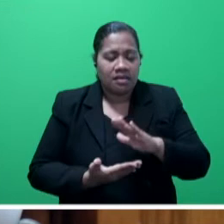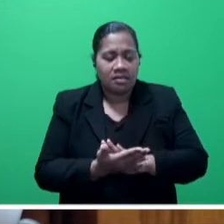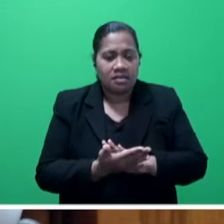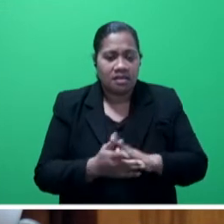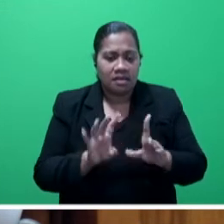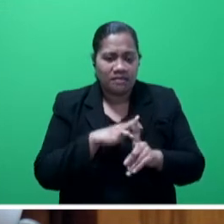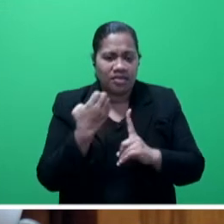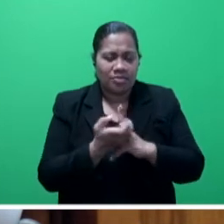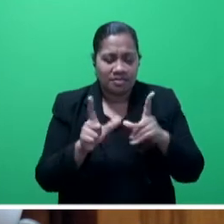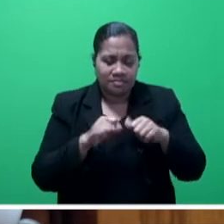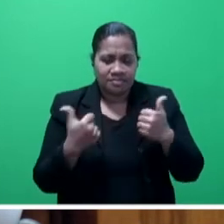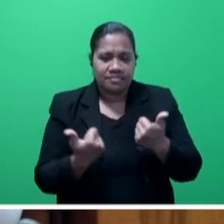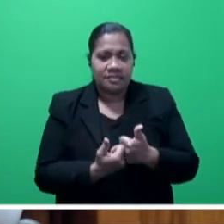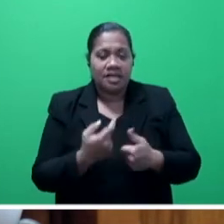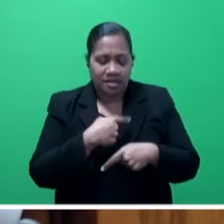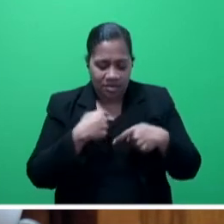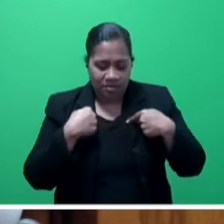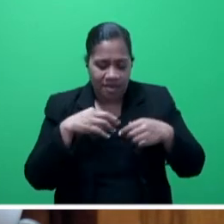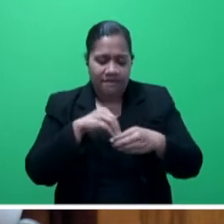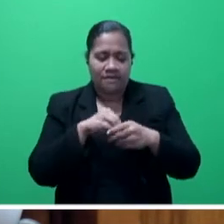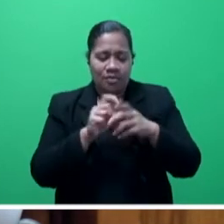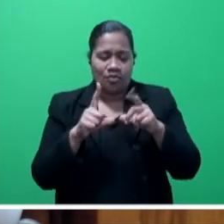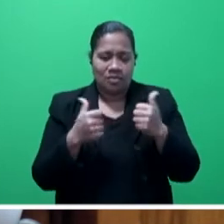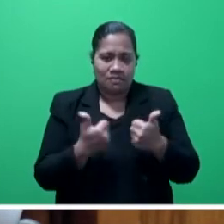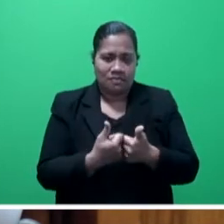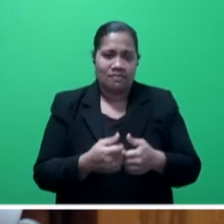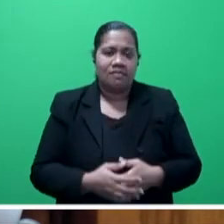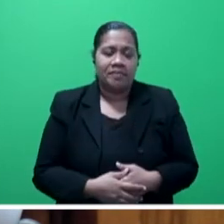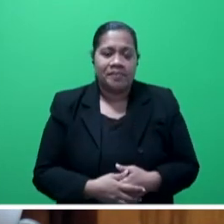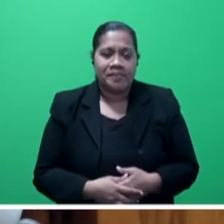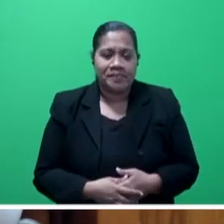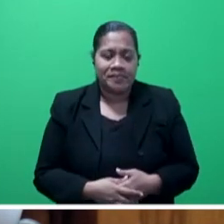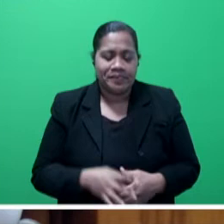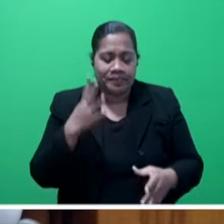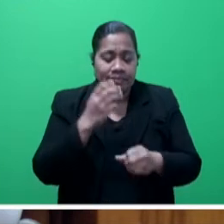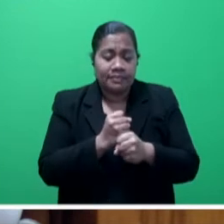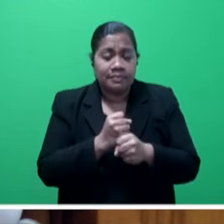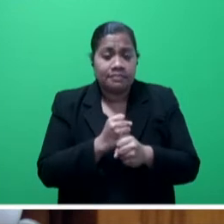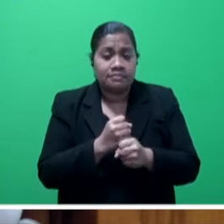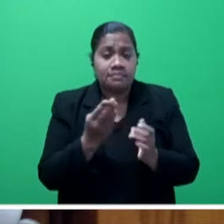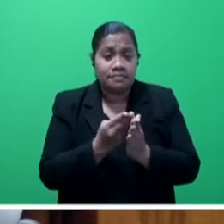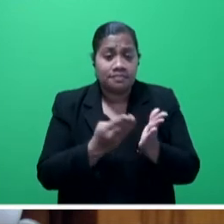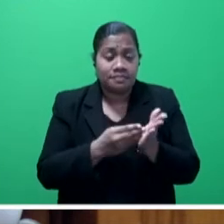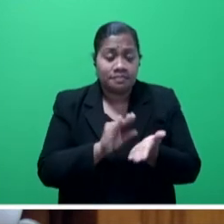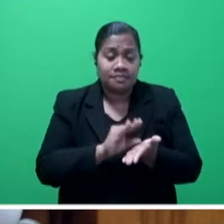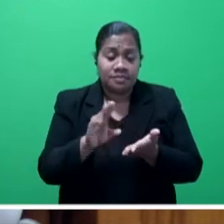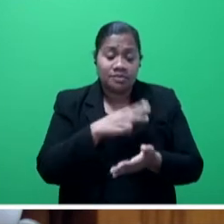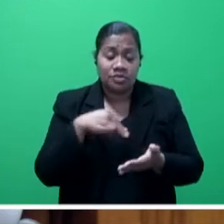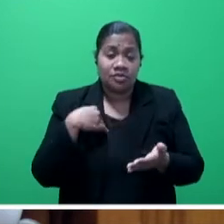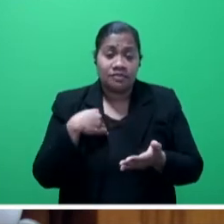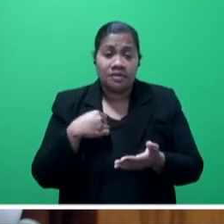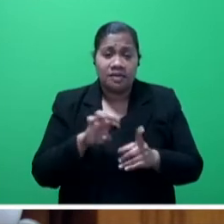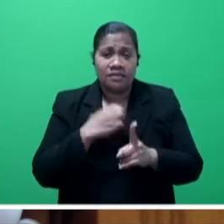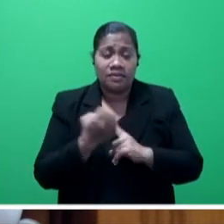are party to. Mr. Speaker, the total budgetary allocation for the Ministry of Environment is 3.4 million for the fiscal